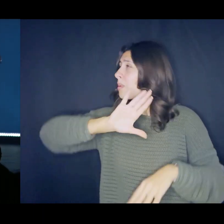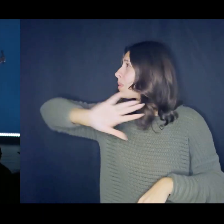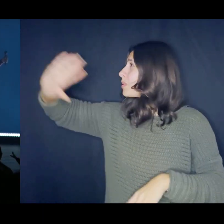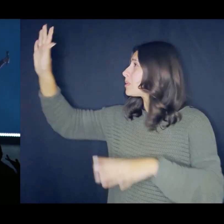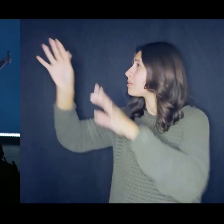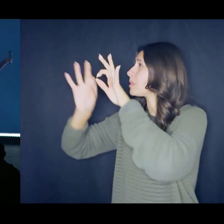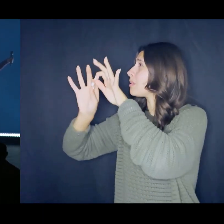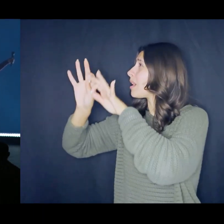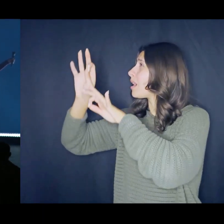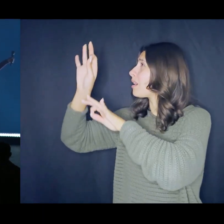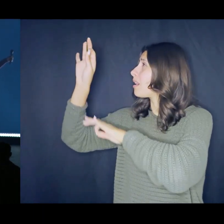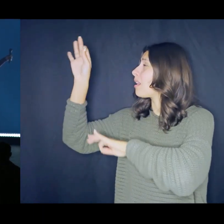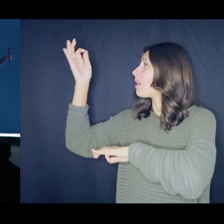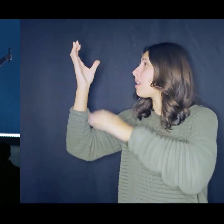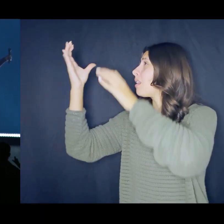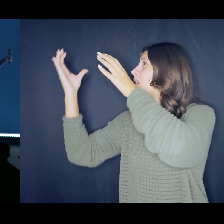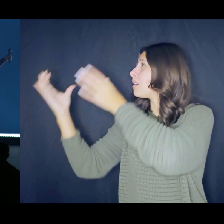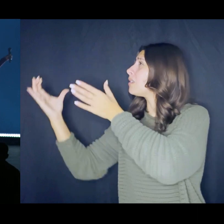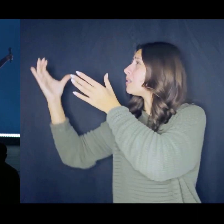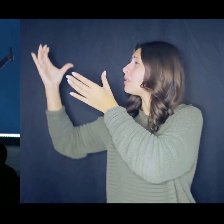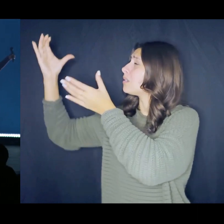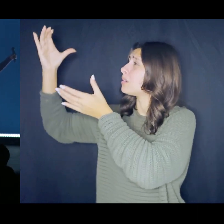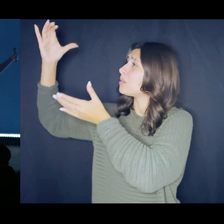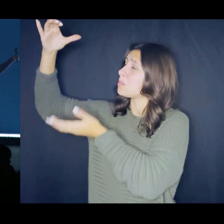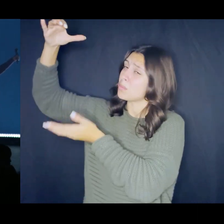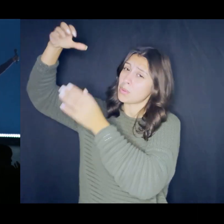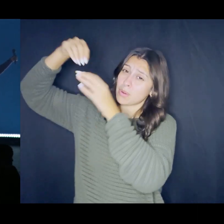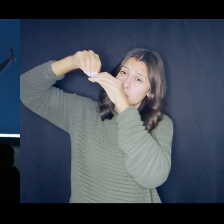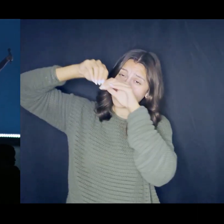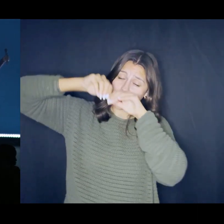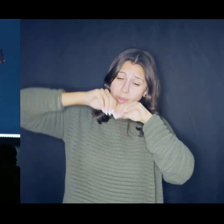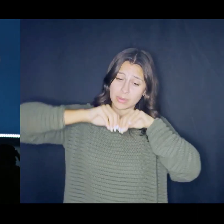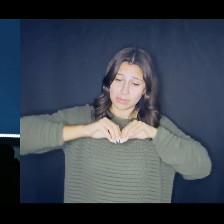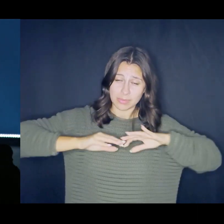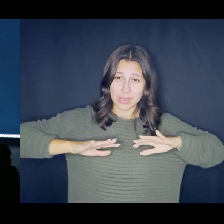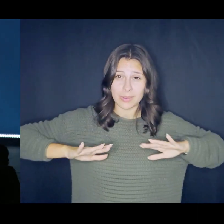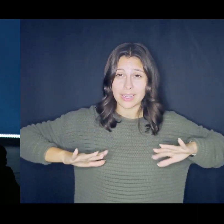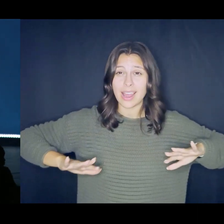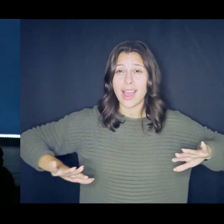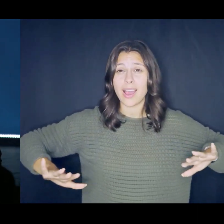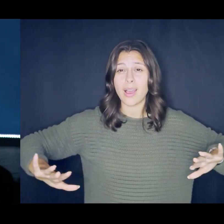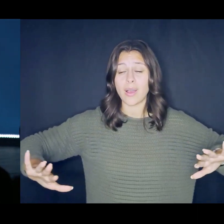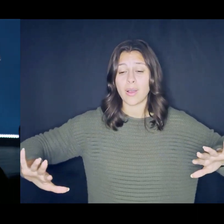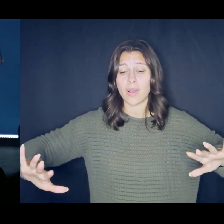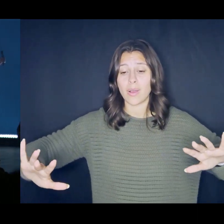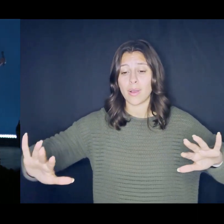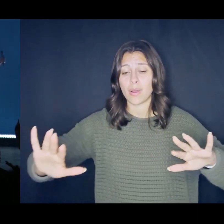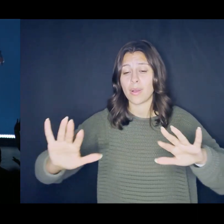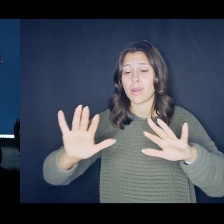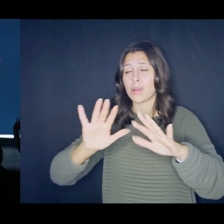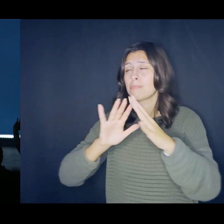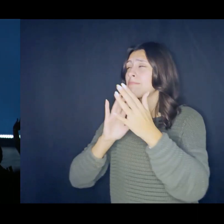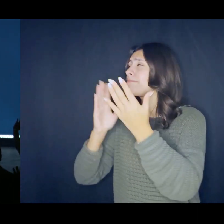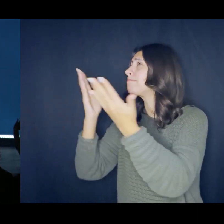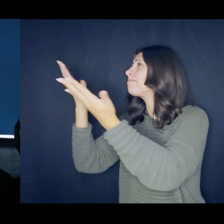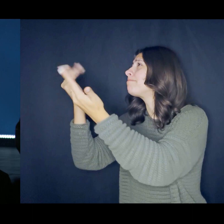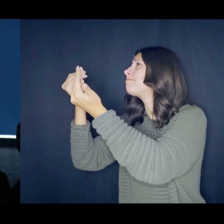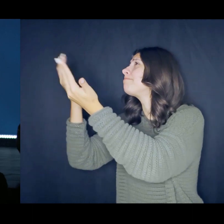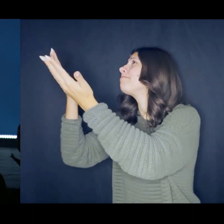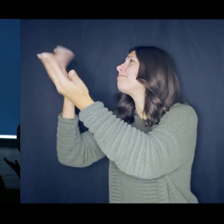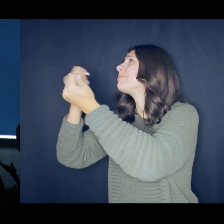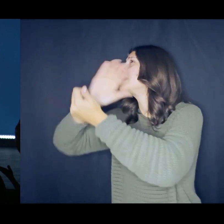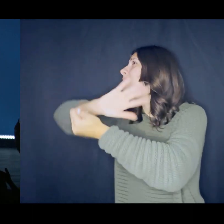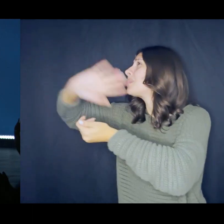out. Pour your spirit out. Let the spirit saturate your life in this moment. Come on. Pour your spirit out.